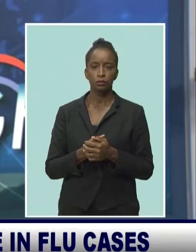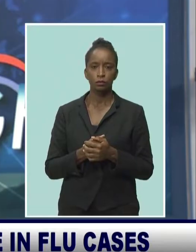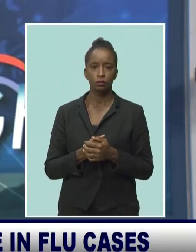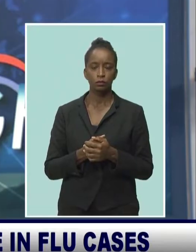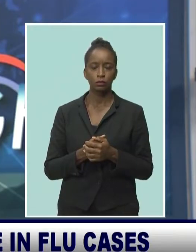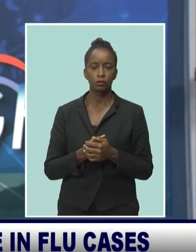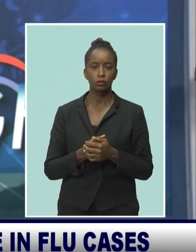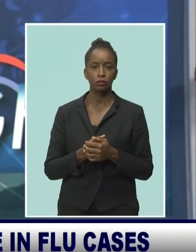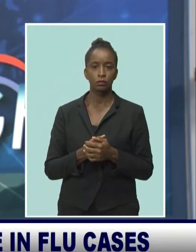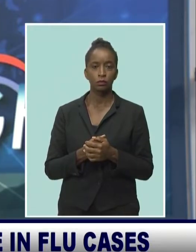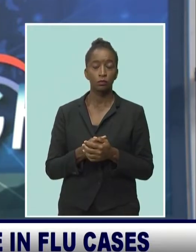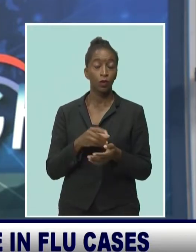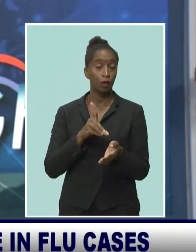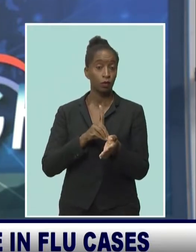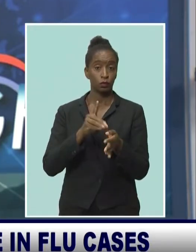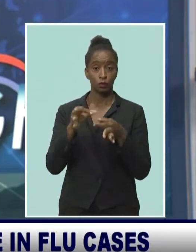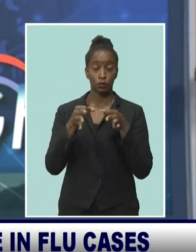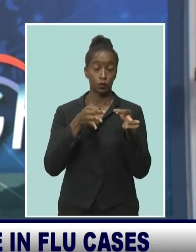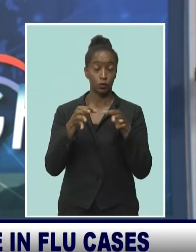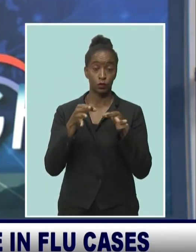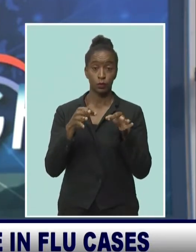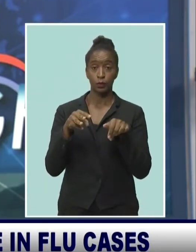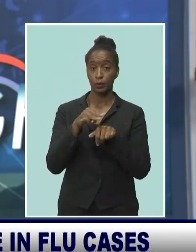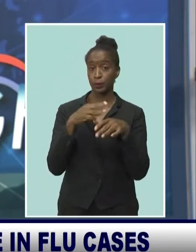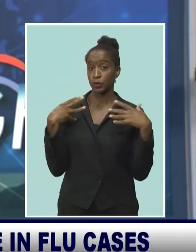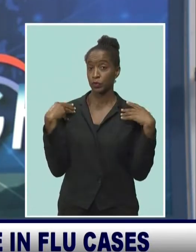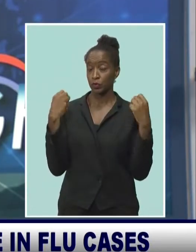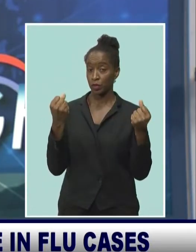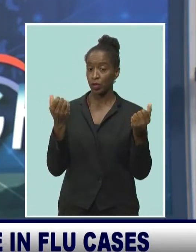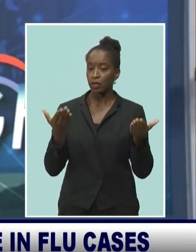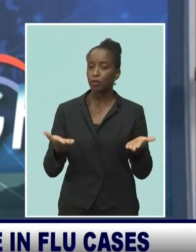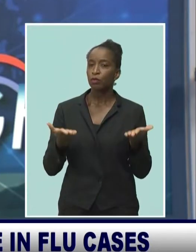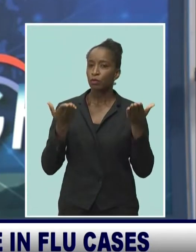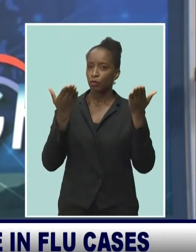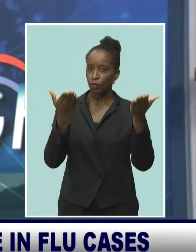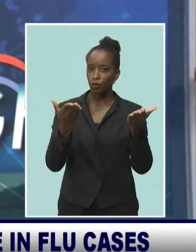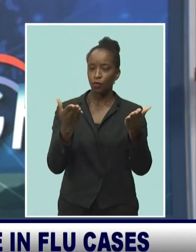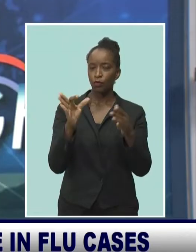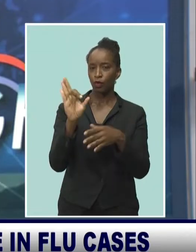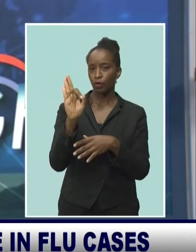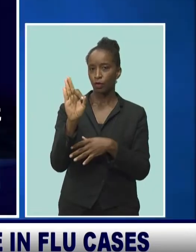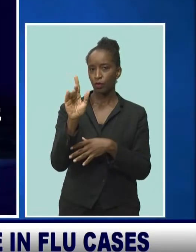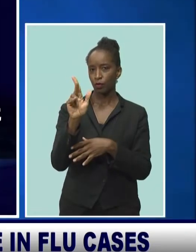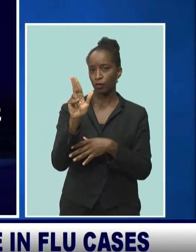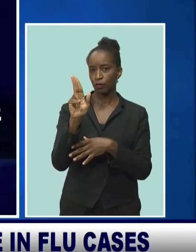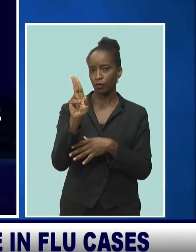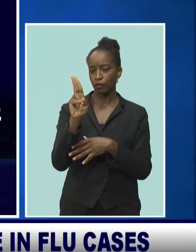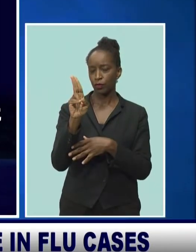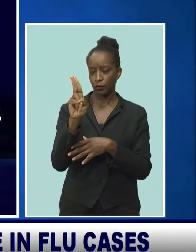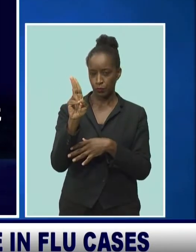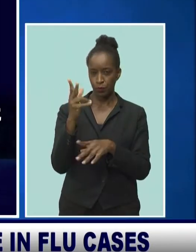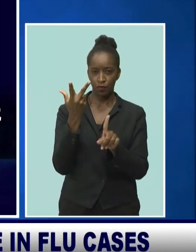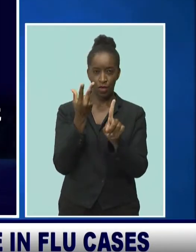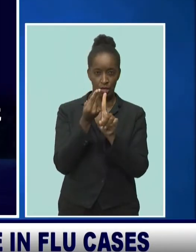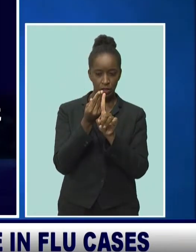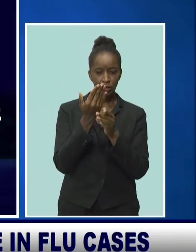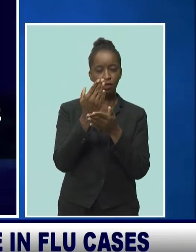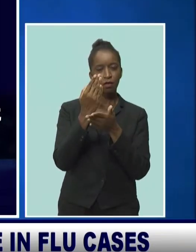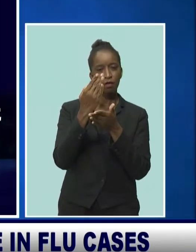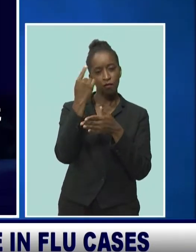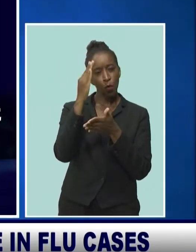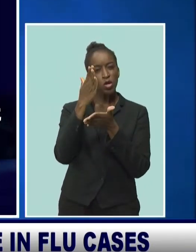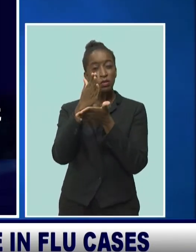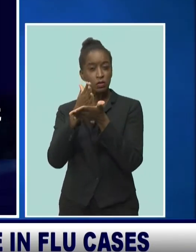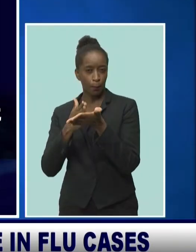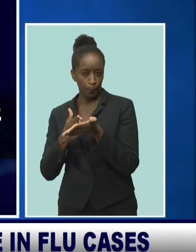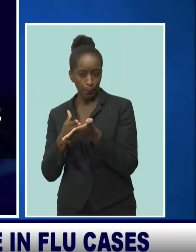Dr. George says the Ministry of Health offers flu vaccines for particular groups. We vaccinate